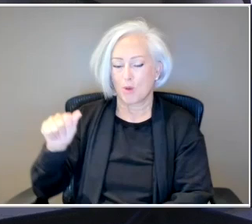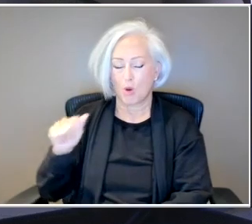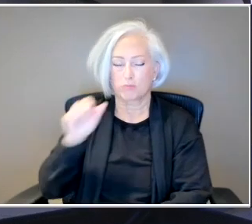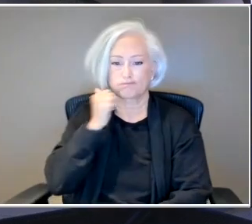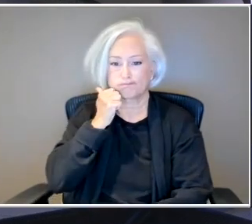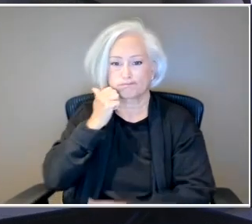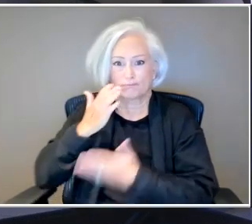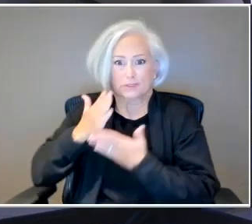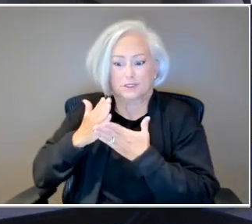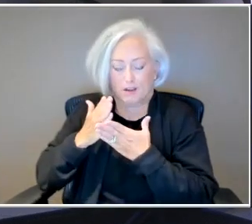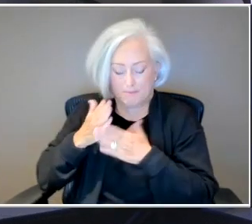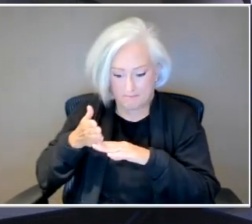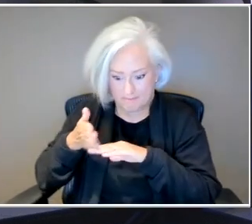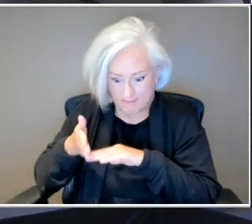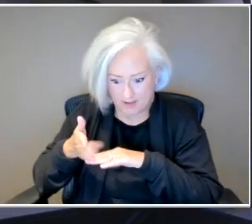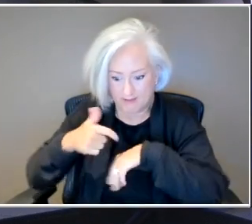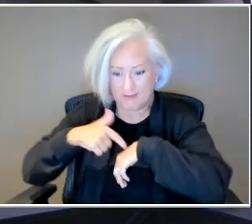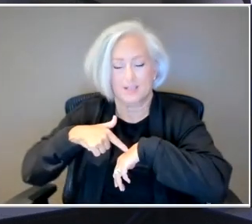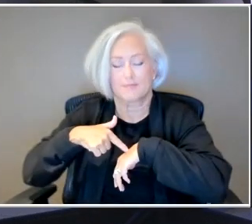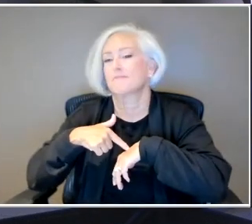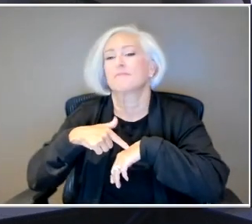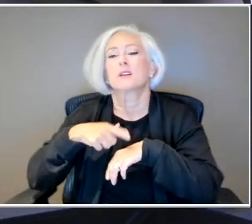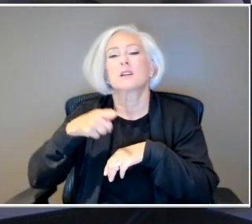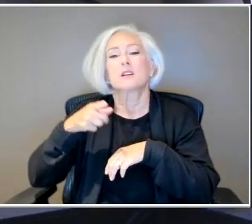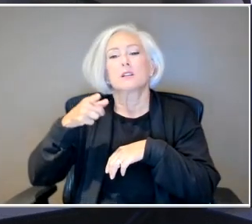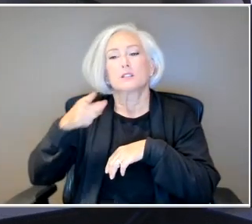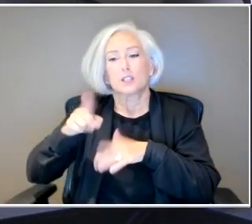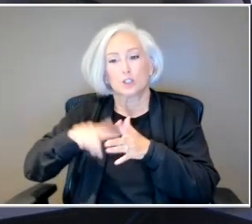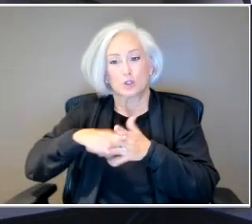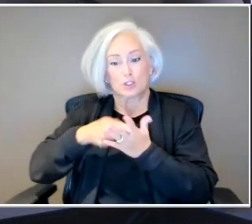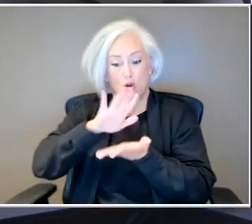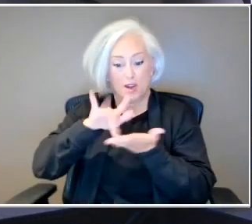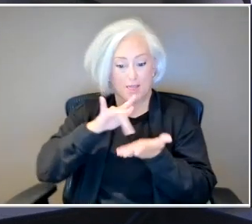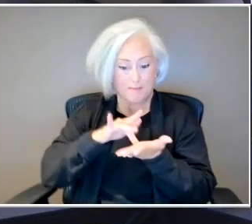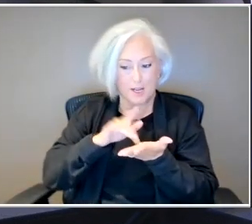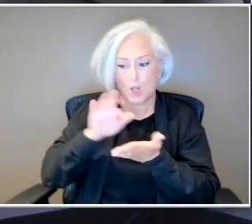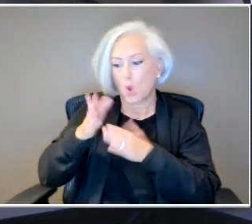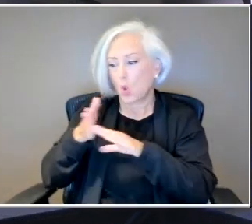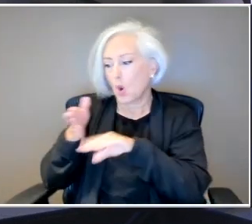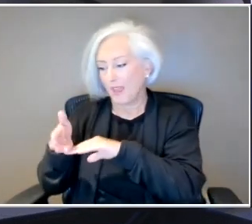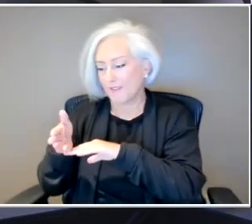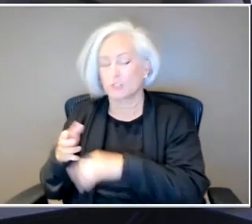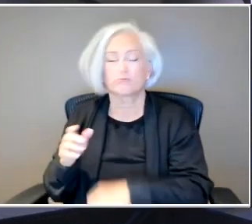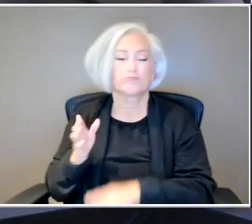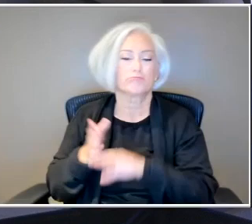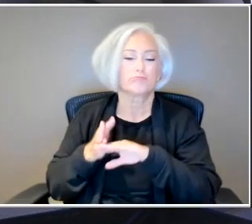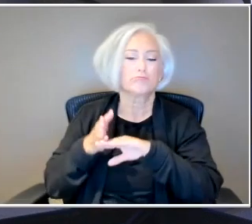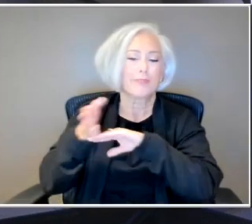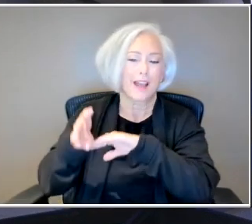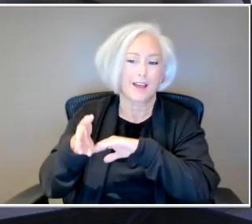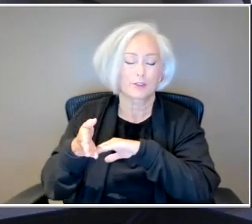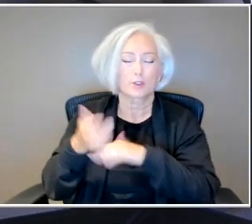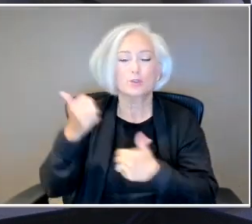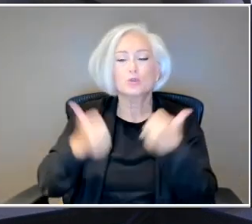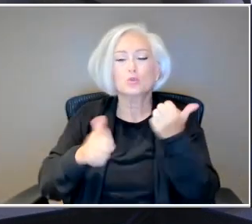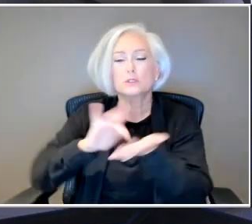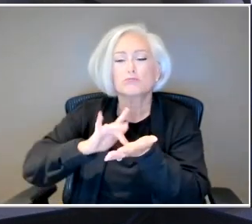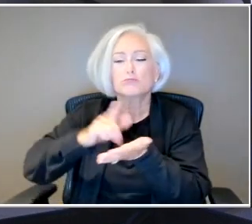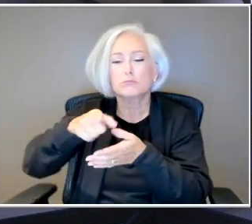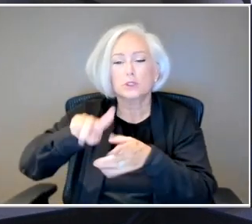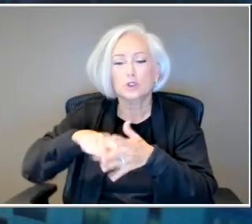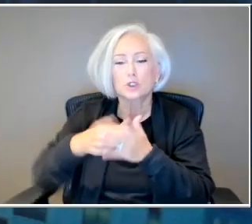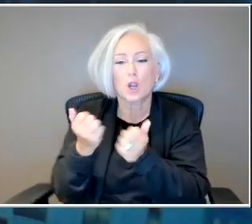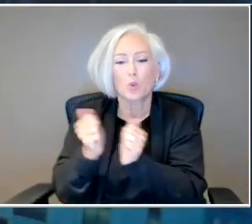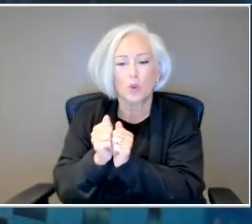did you start before it or right in the middle of it, or After. Okay. And which drug did you start with? I started